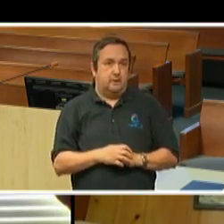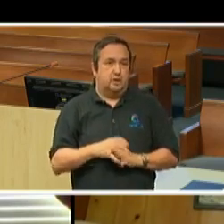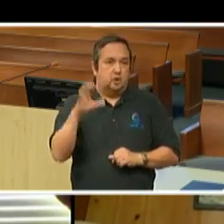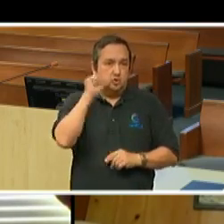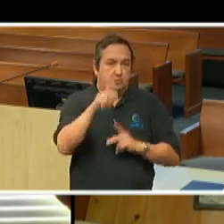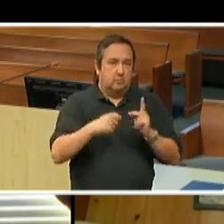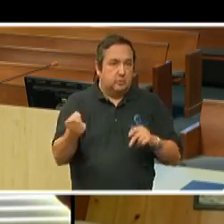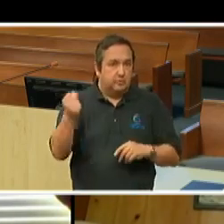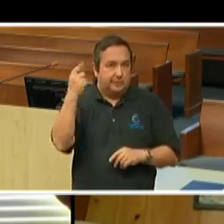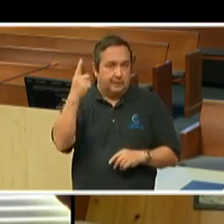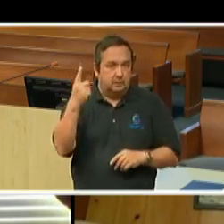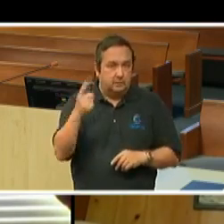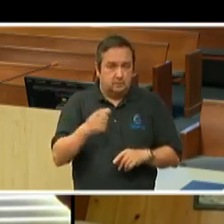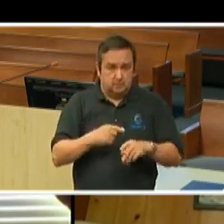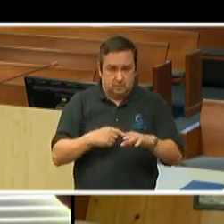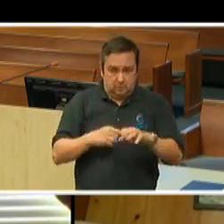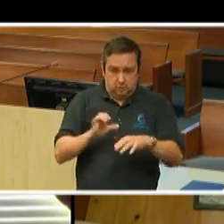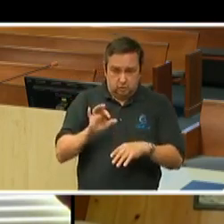Chuck?